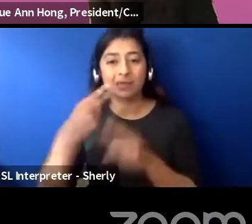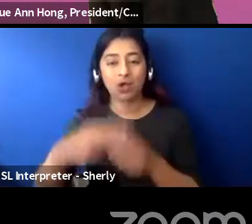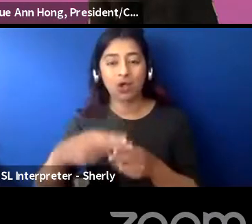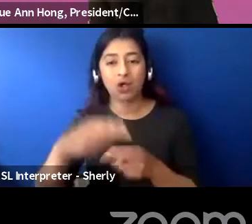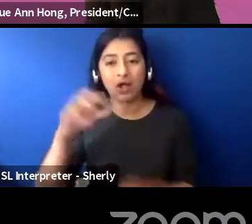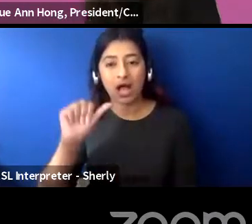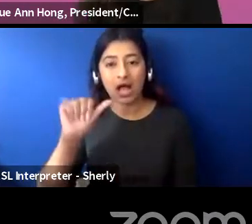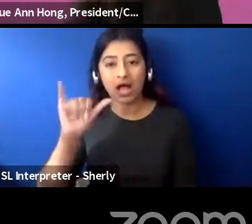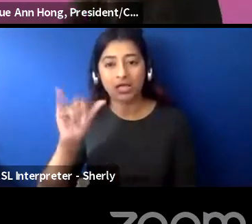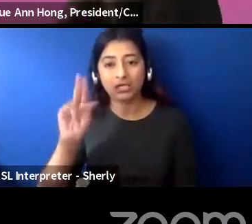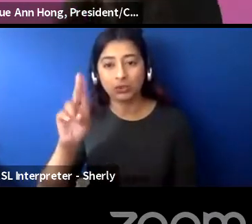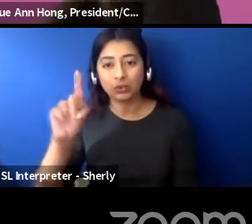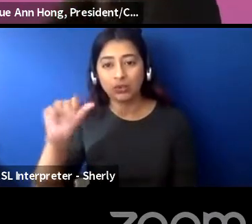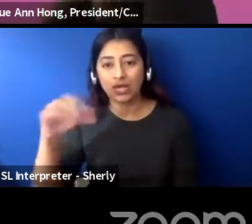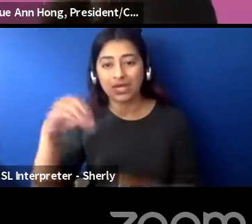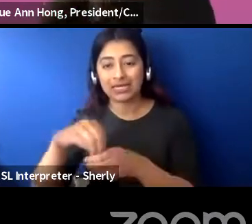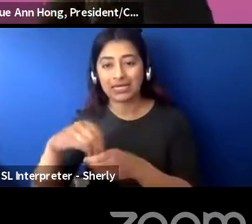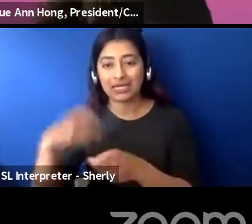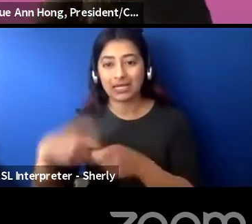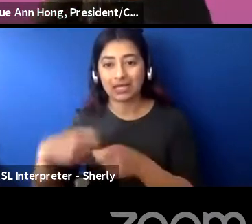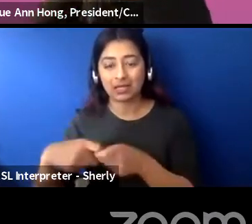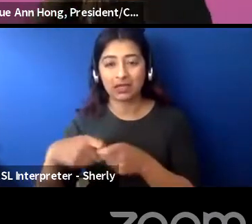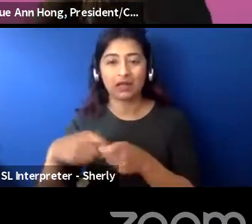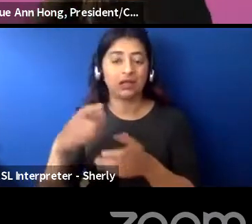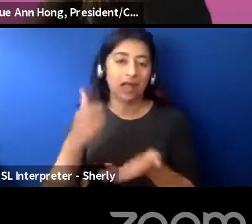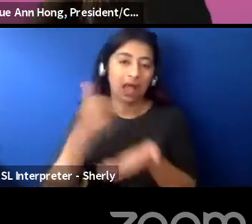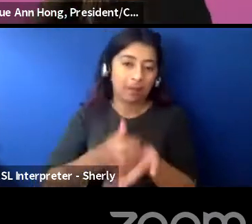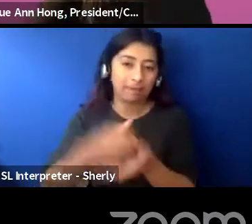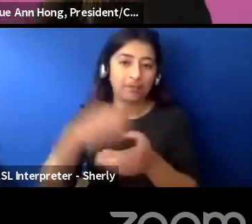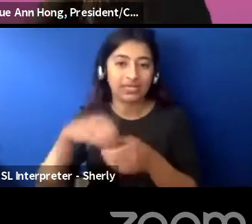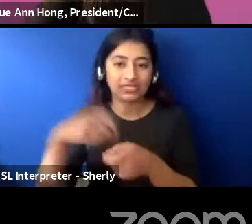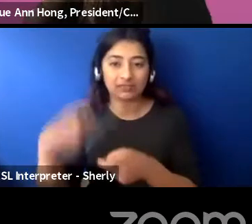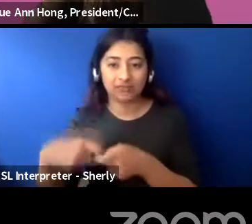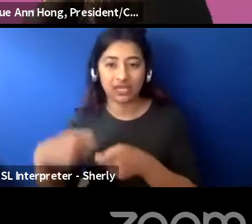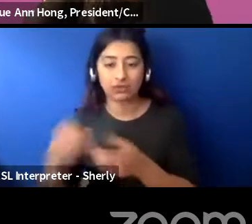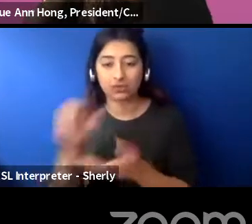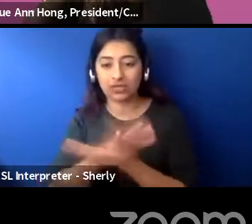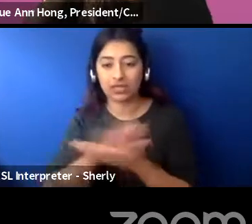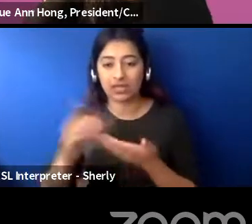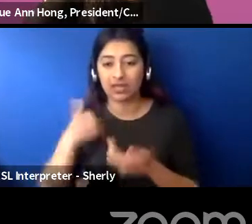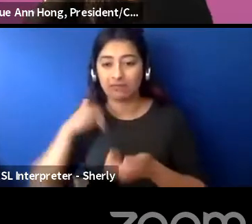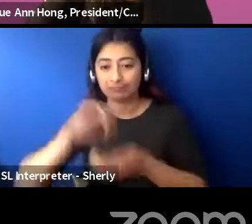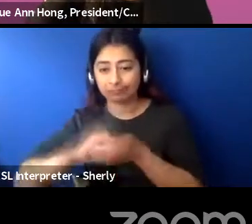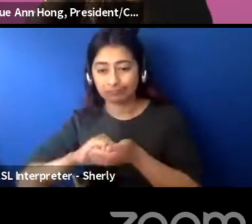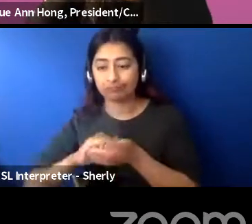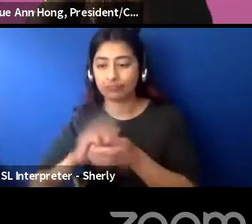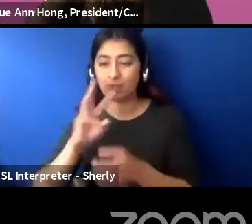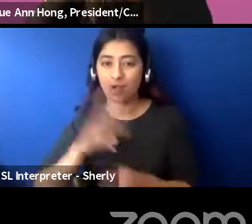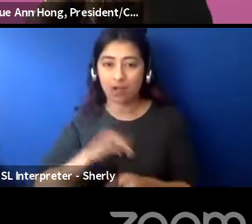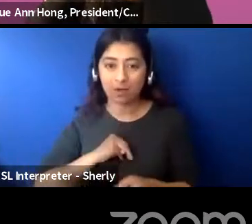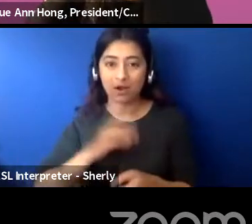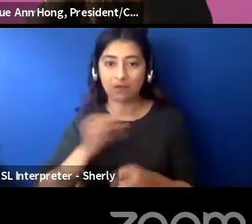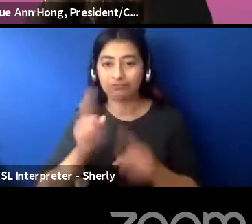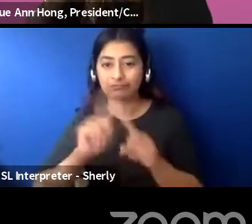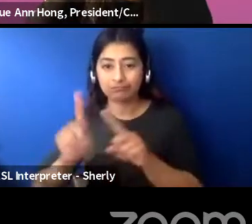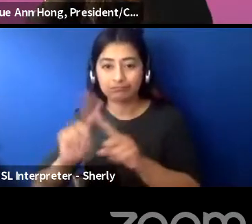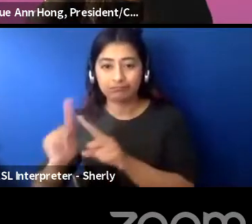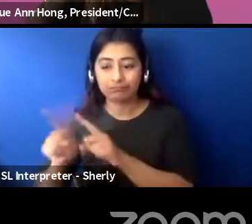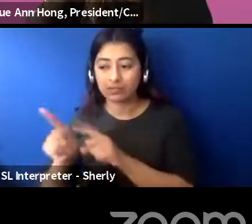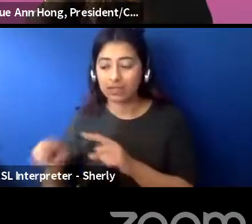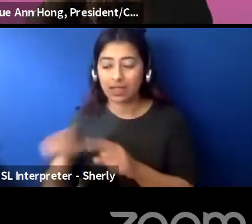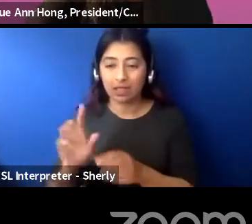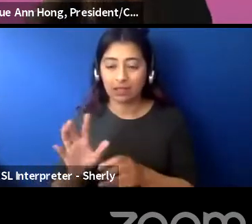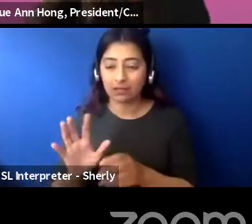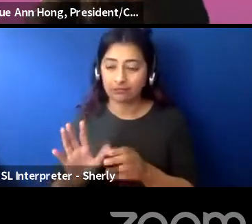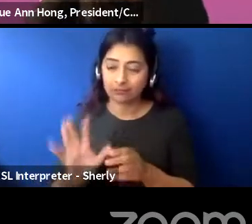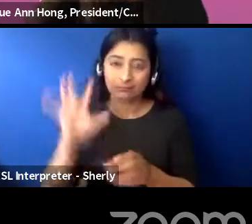in Spanish. And we were very fortunate that we have corporate partners like Walmart, as well as so many others who stepped in